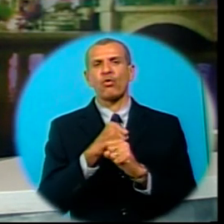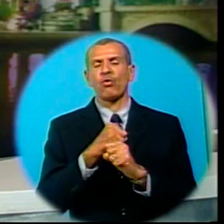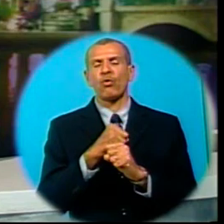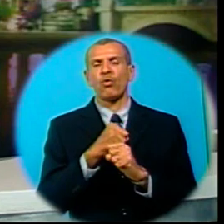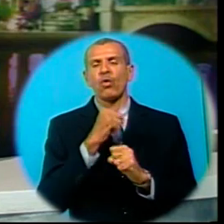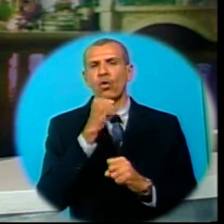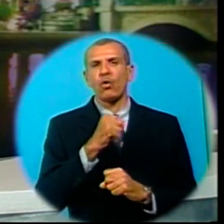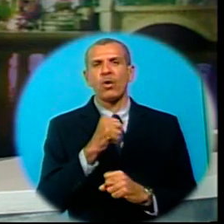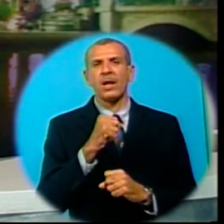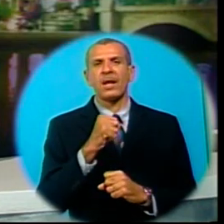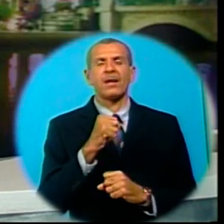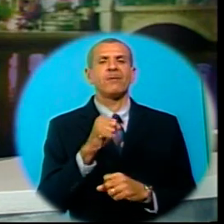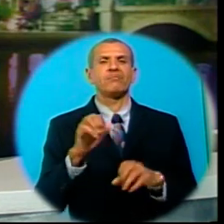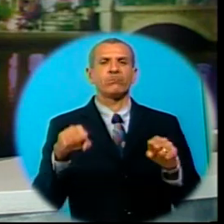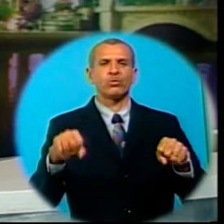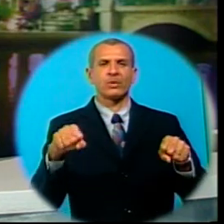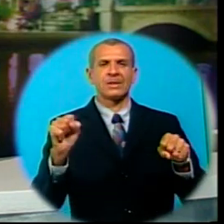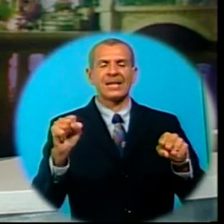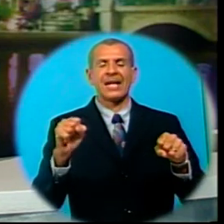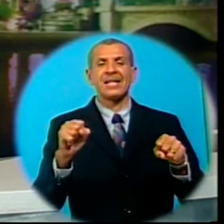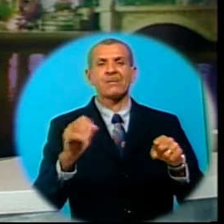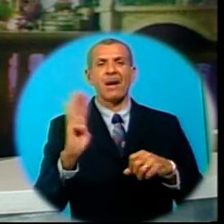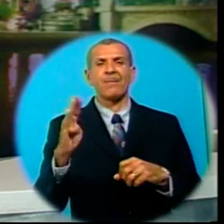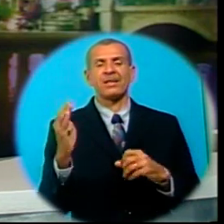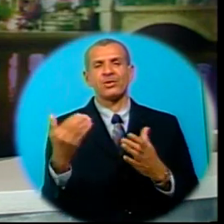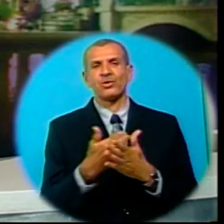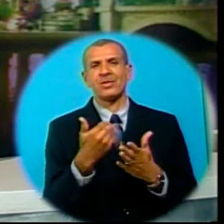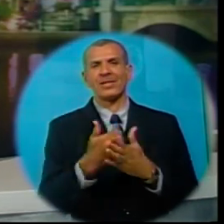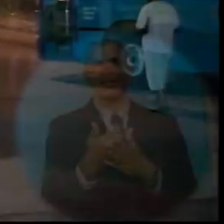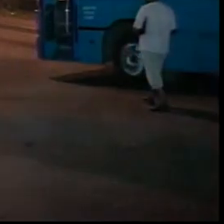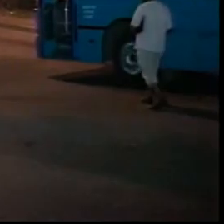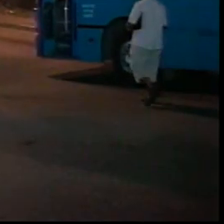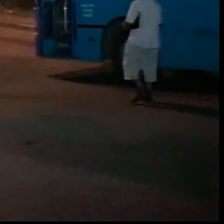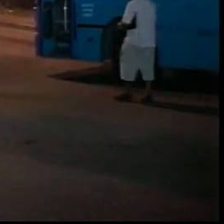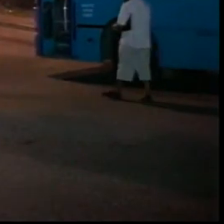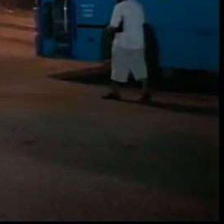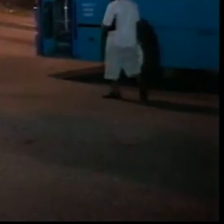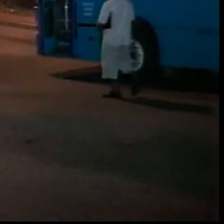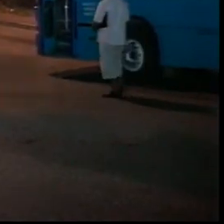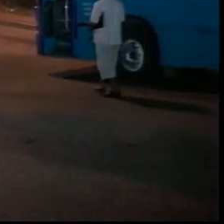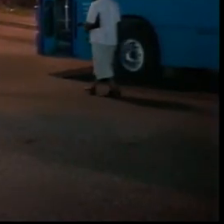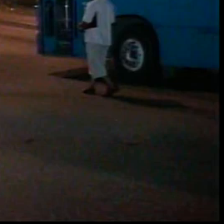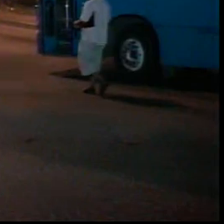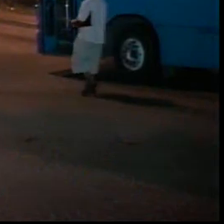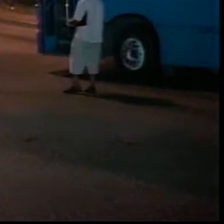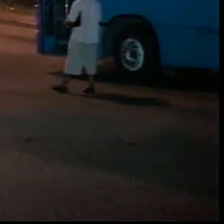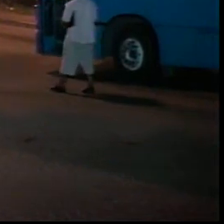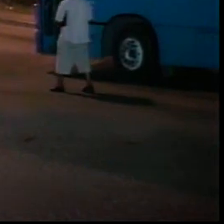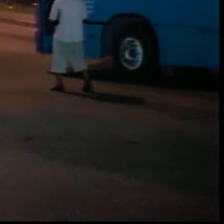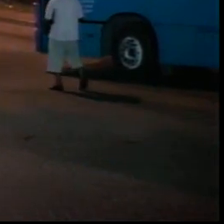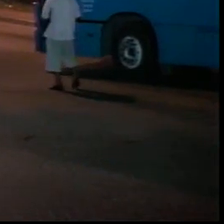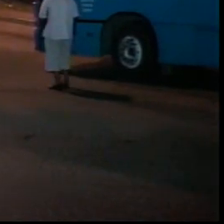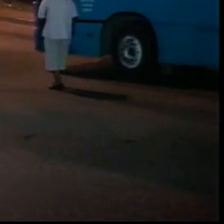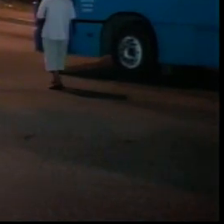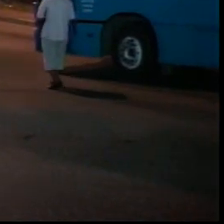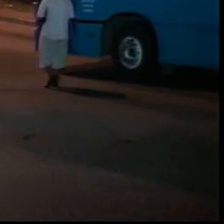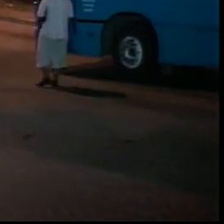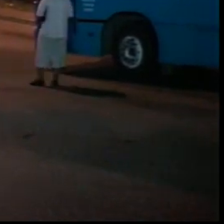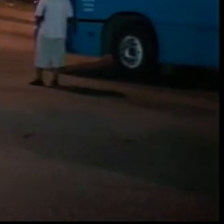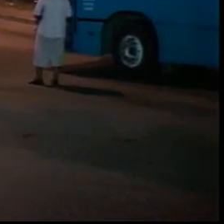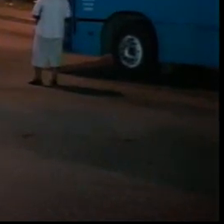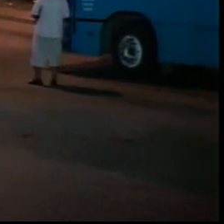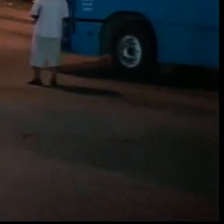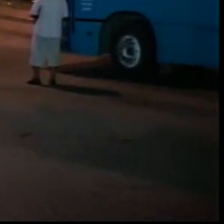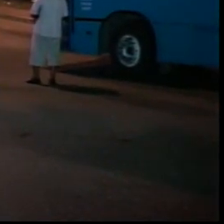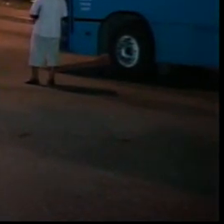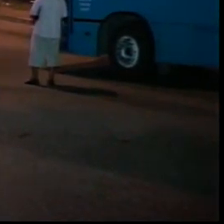is Barbados' latest road fatality. Police say John David Murray of Roxy Gap Eagle Hall, St. Michael, died after his cycle